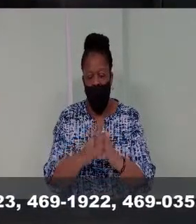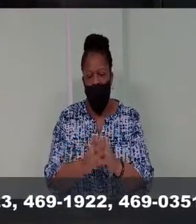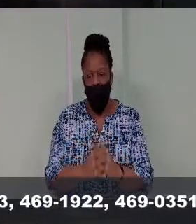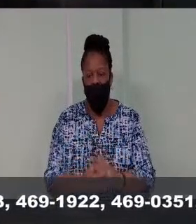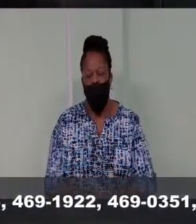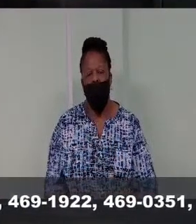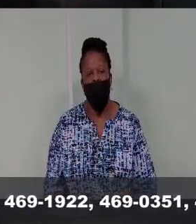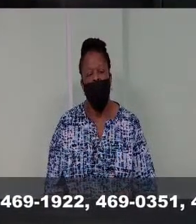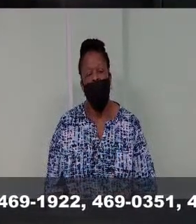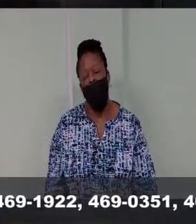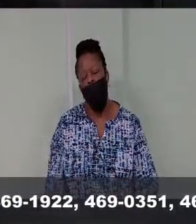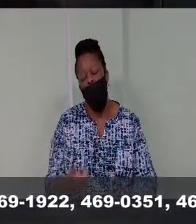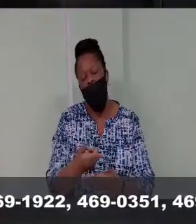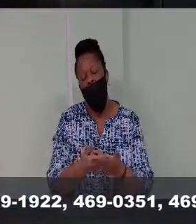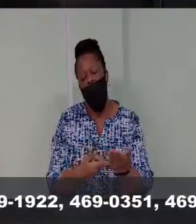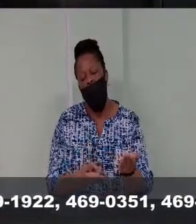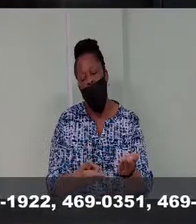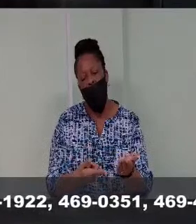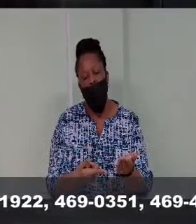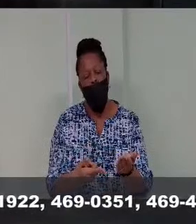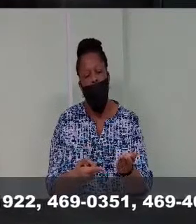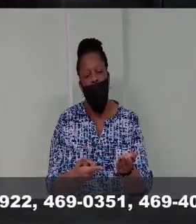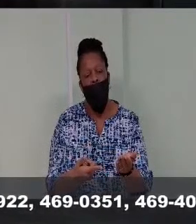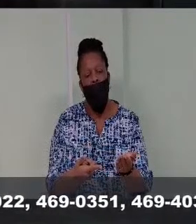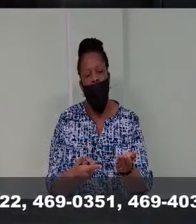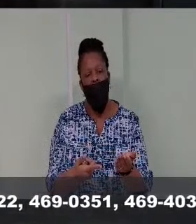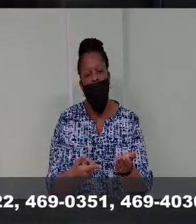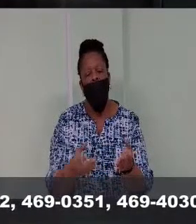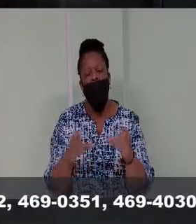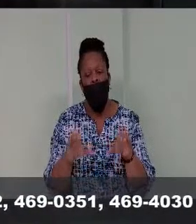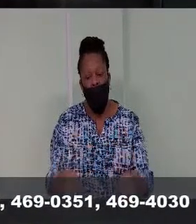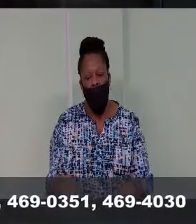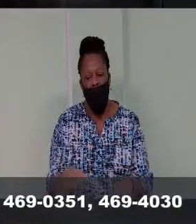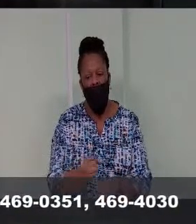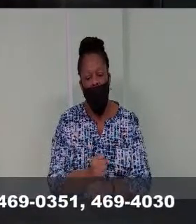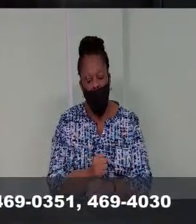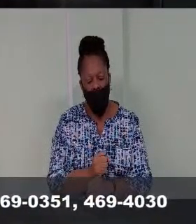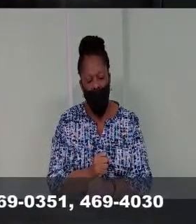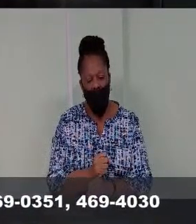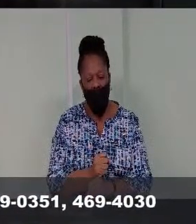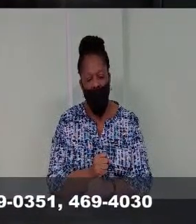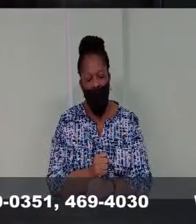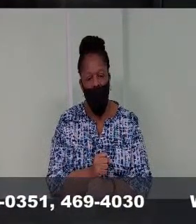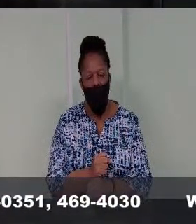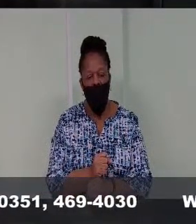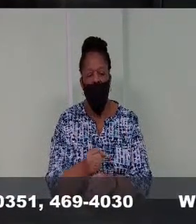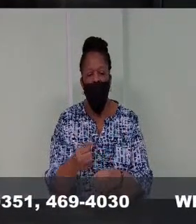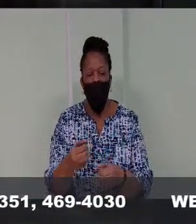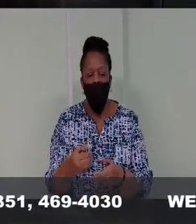and not be used as part of an extended